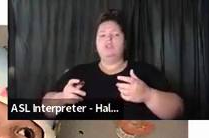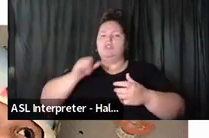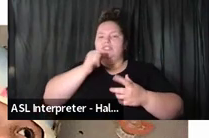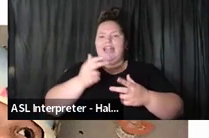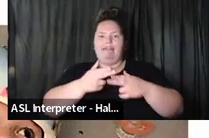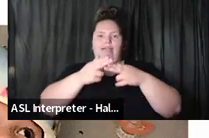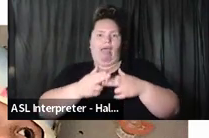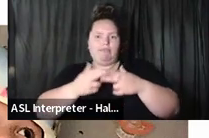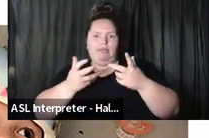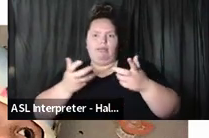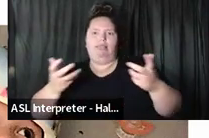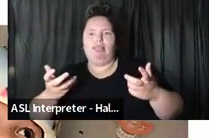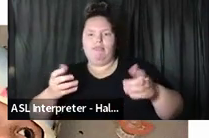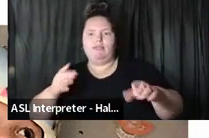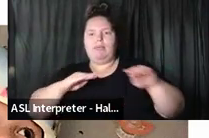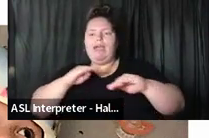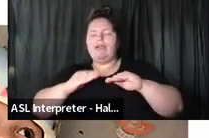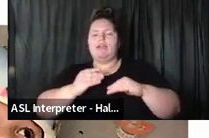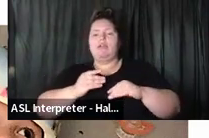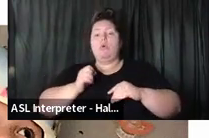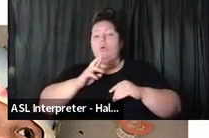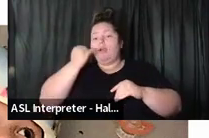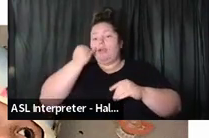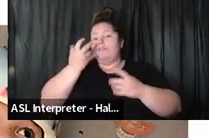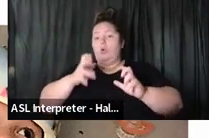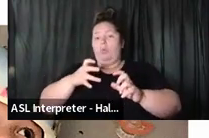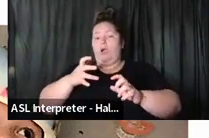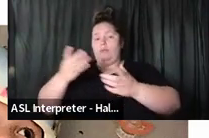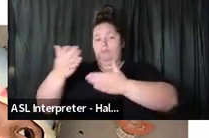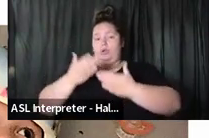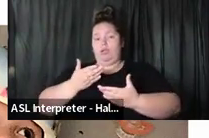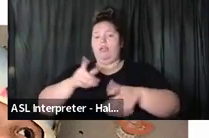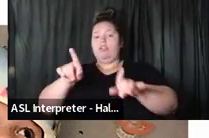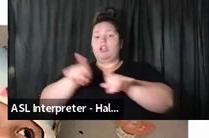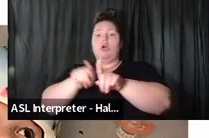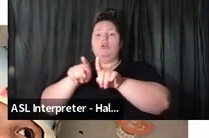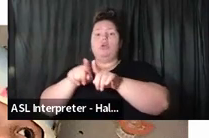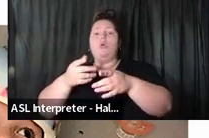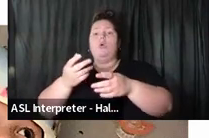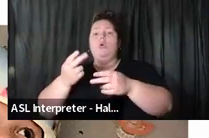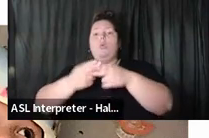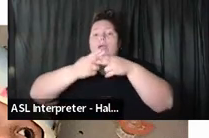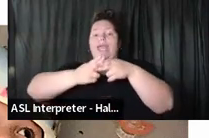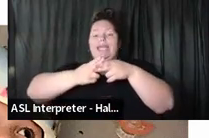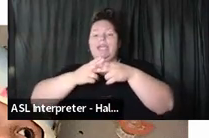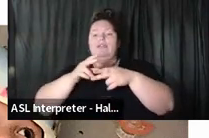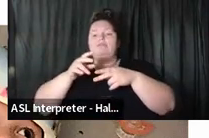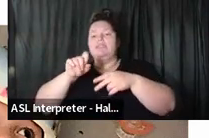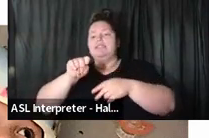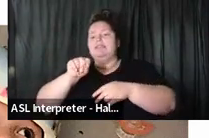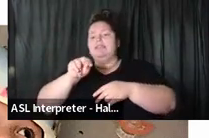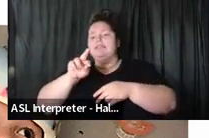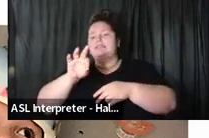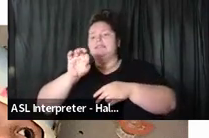then, or if you don't want to bring like a lap pad or a blanket, there's also weighted stuffed animals. So those can also be helpful